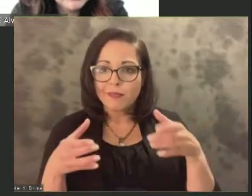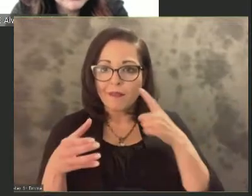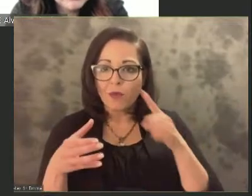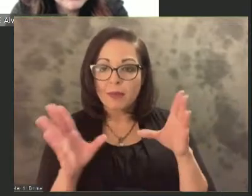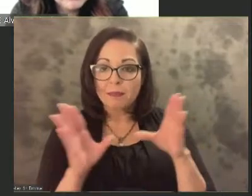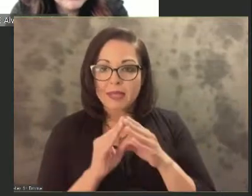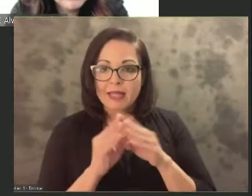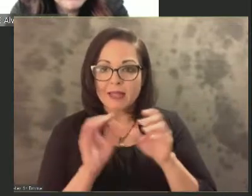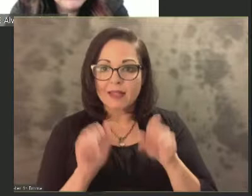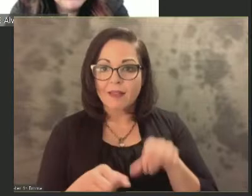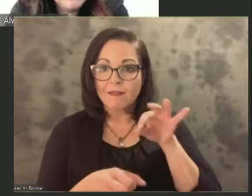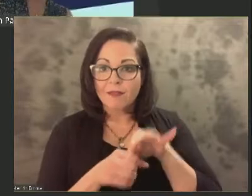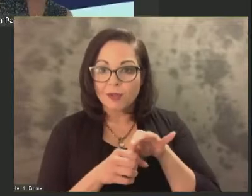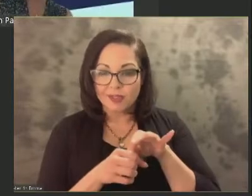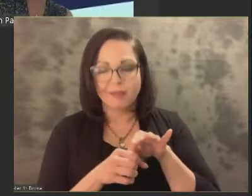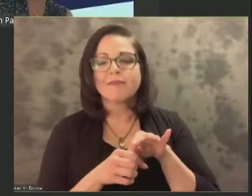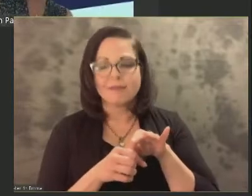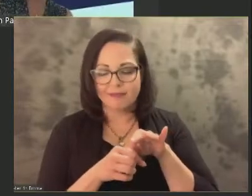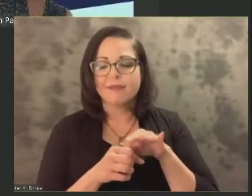Thank you very much, Dr. Wint.